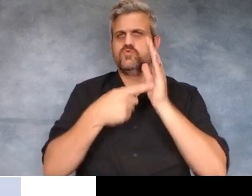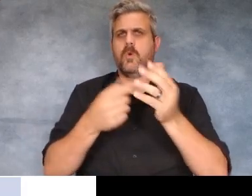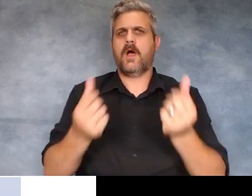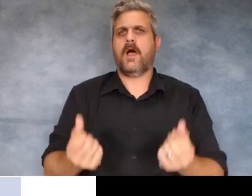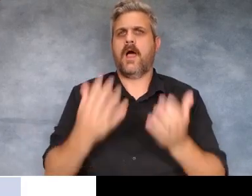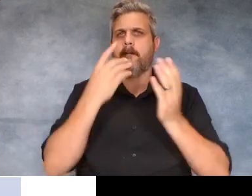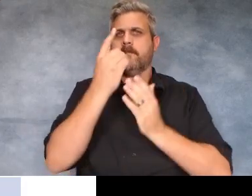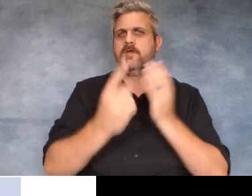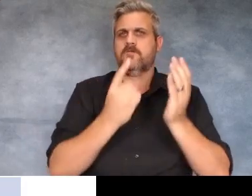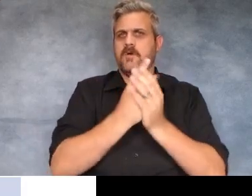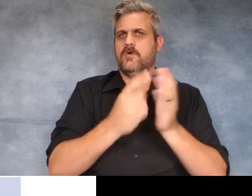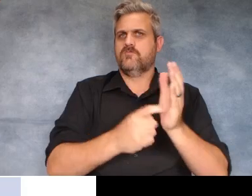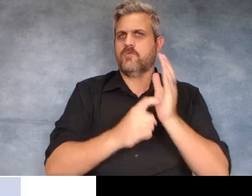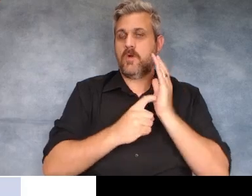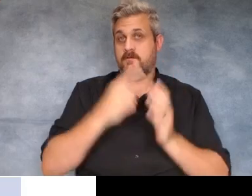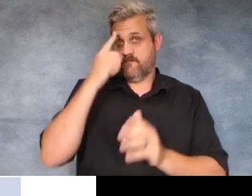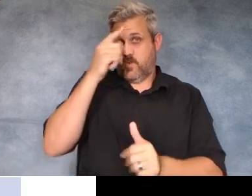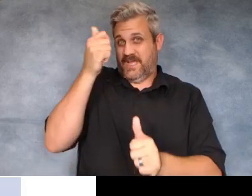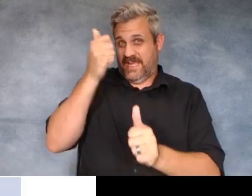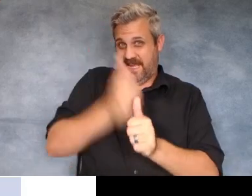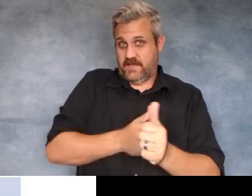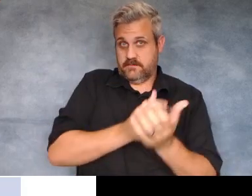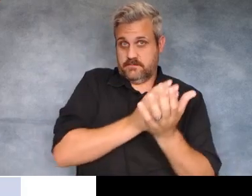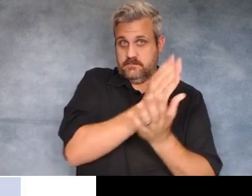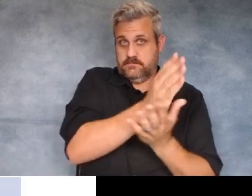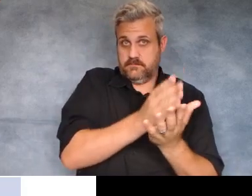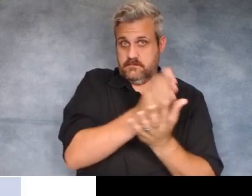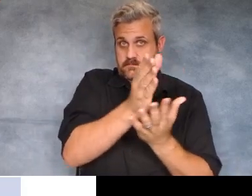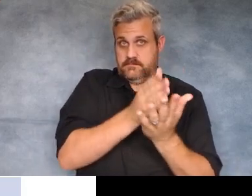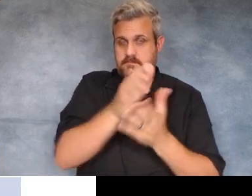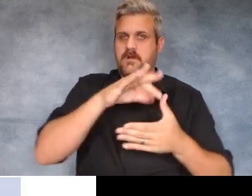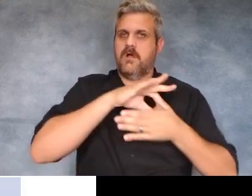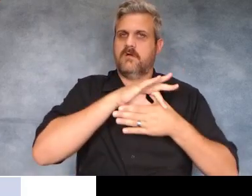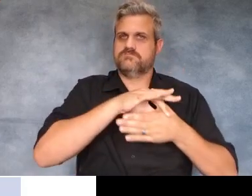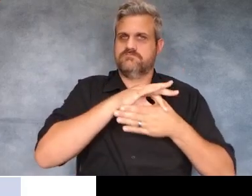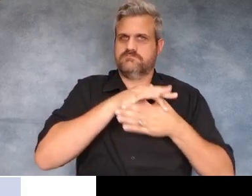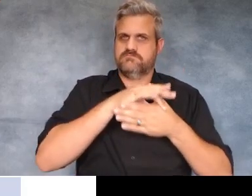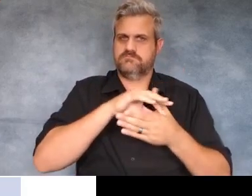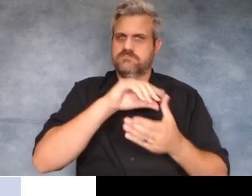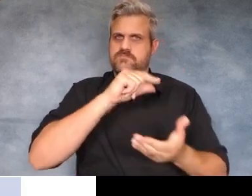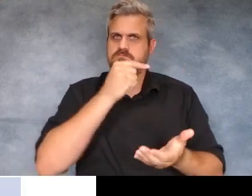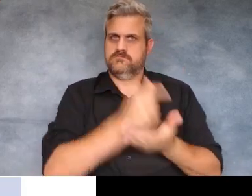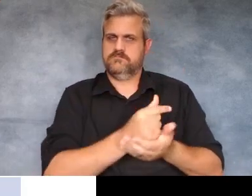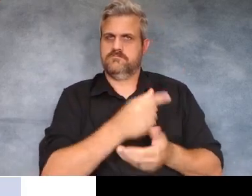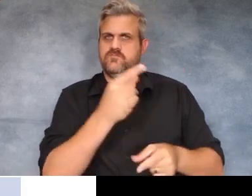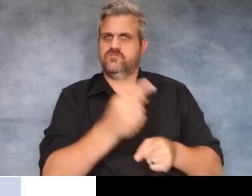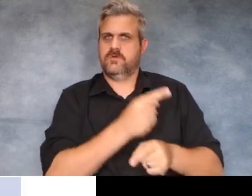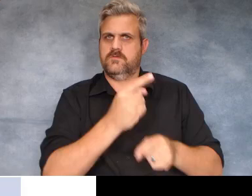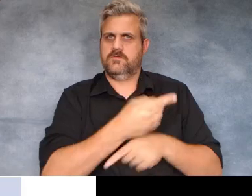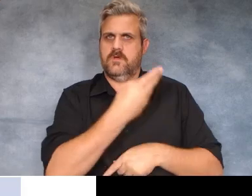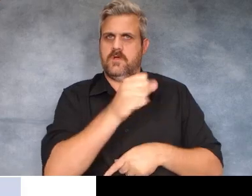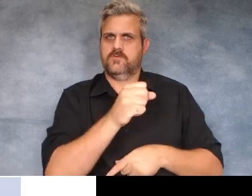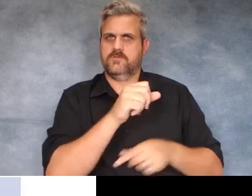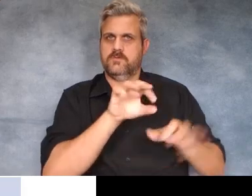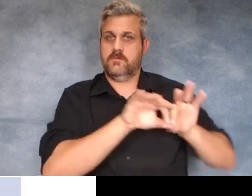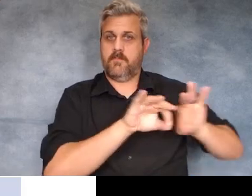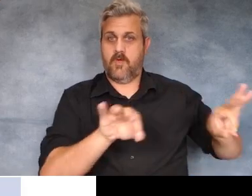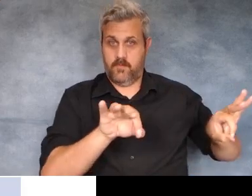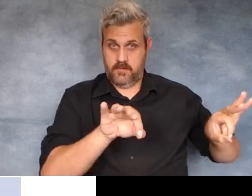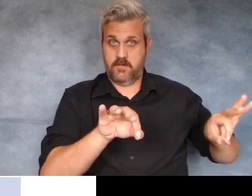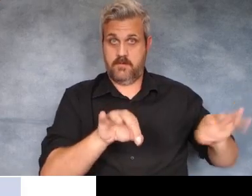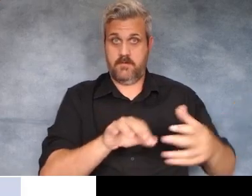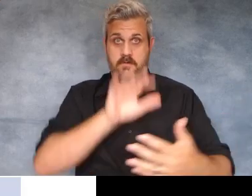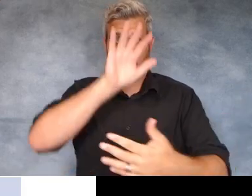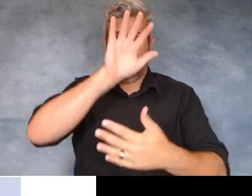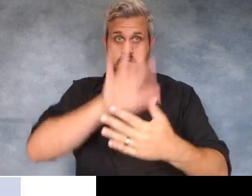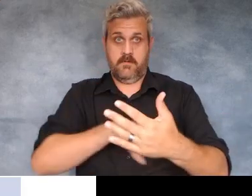currently required for each content area in order to graduate with a regular high school diploma. As shown on the chart, a